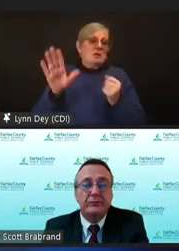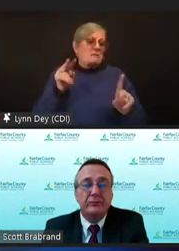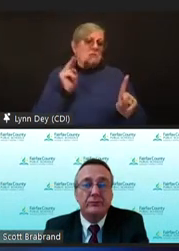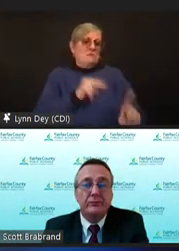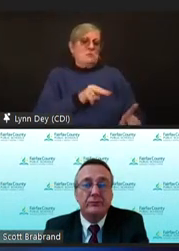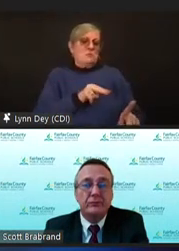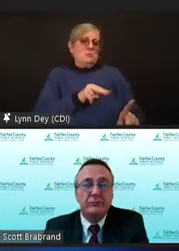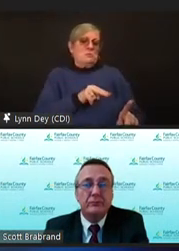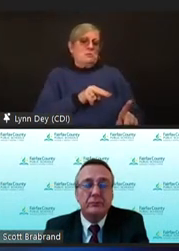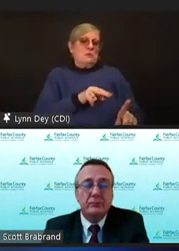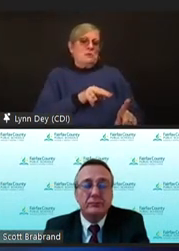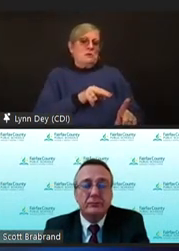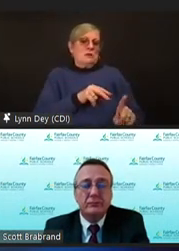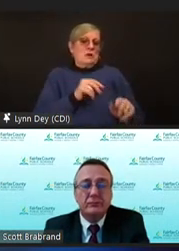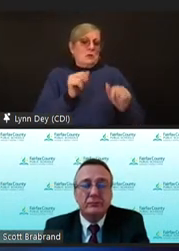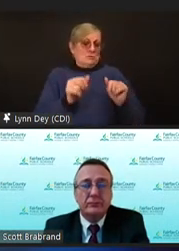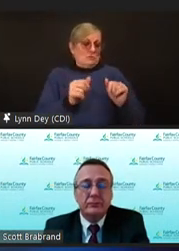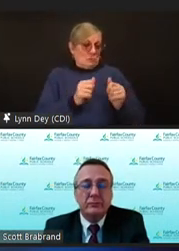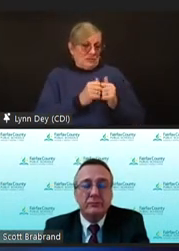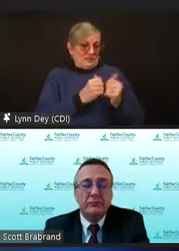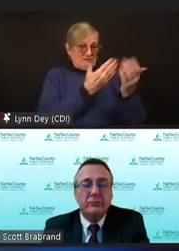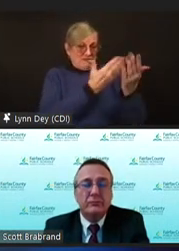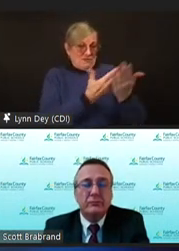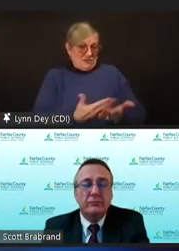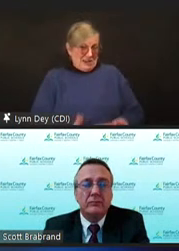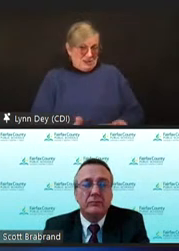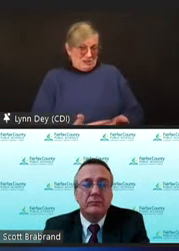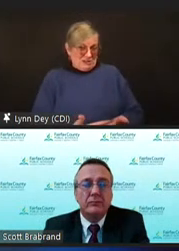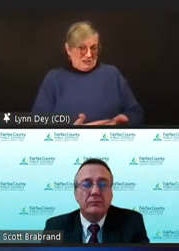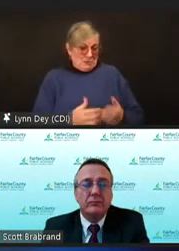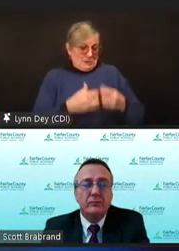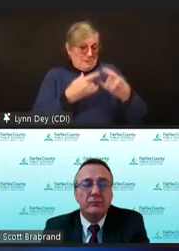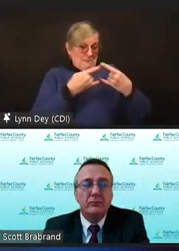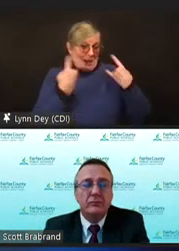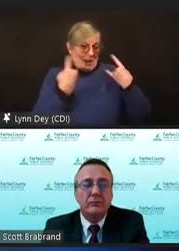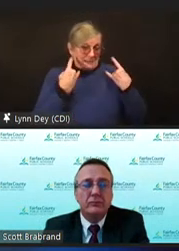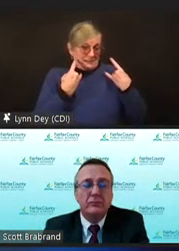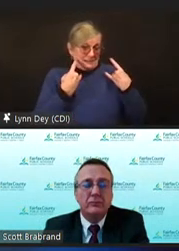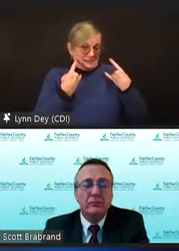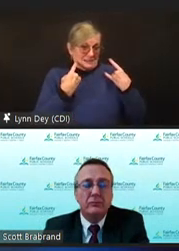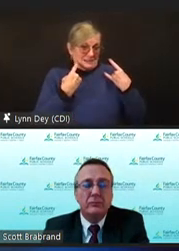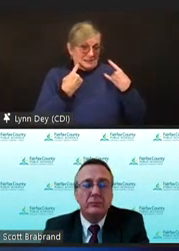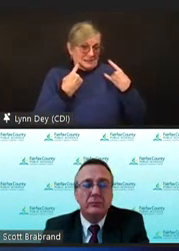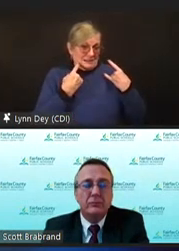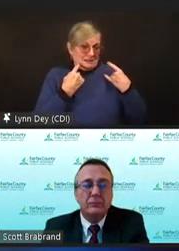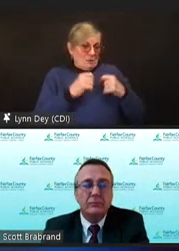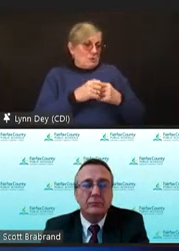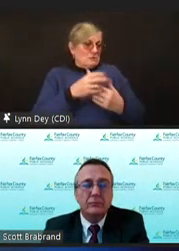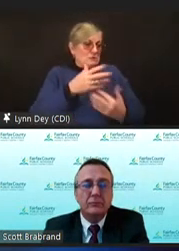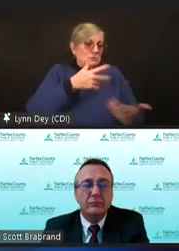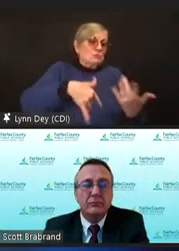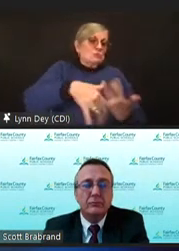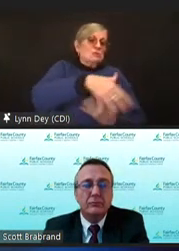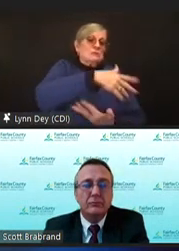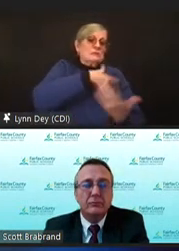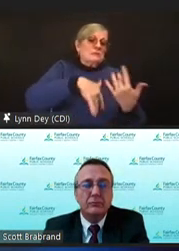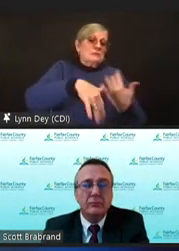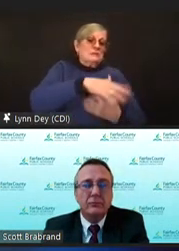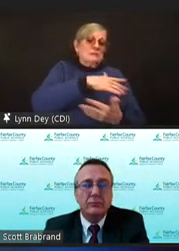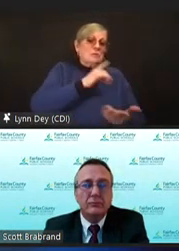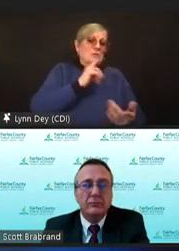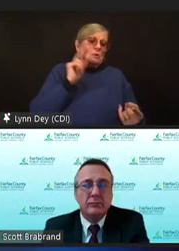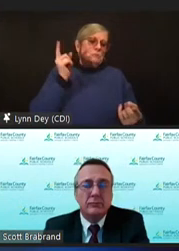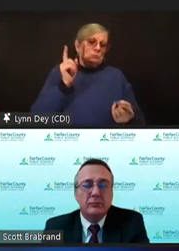that mask wearing, and in particular in social settings, in group settings, will reduce the likelihood